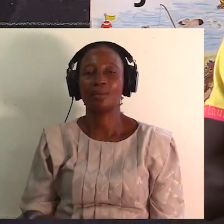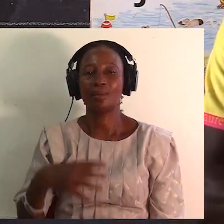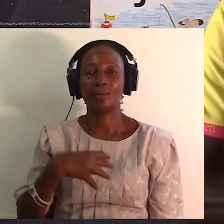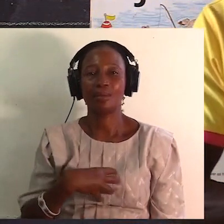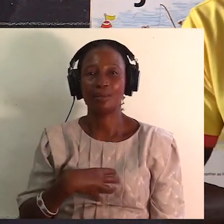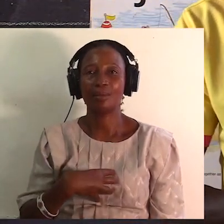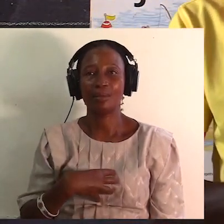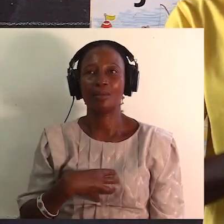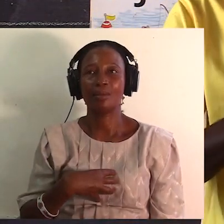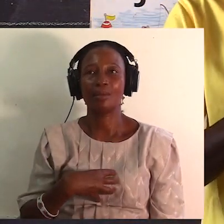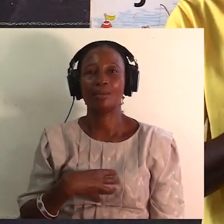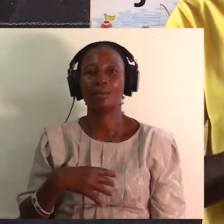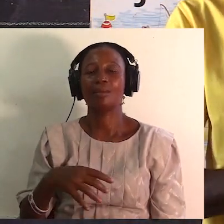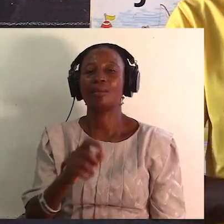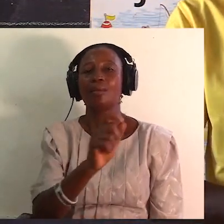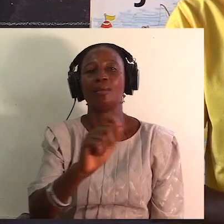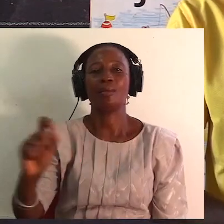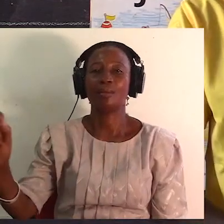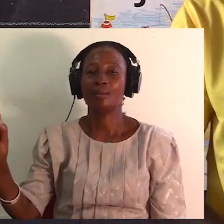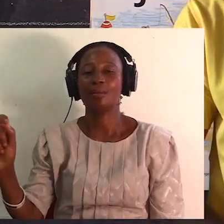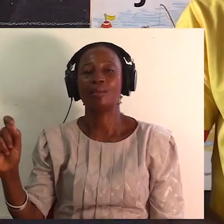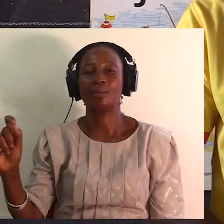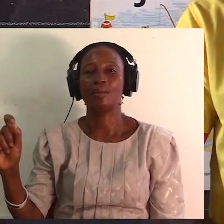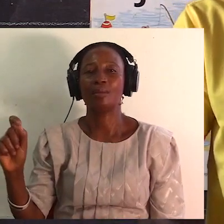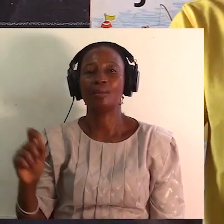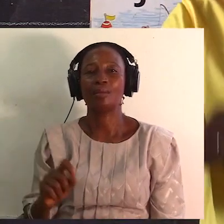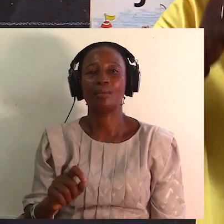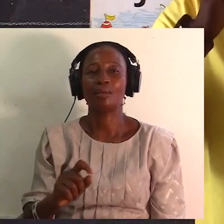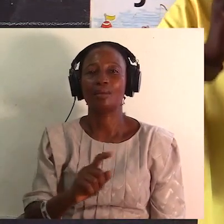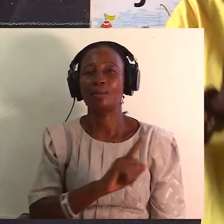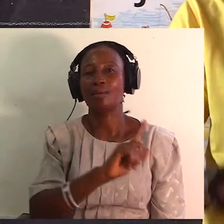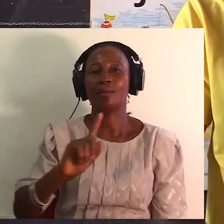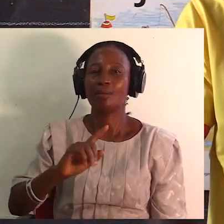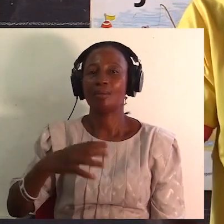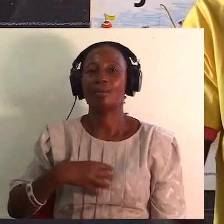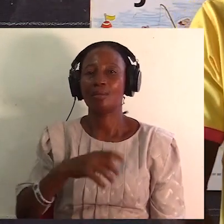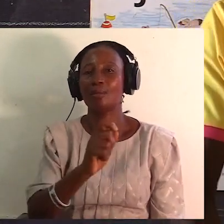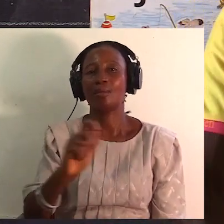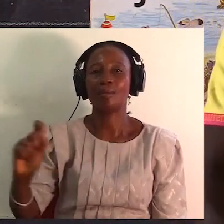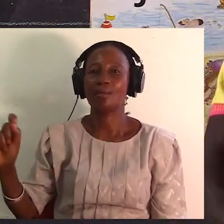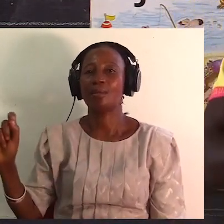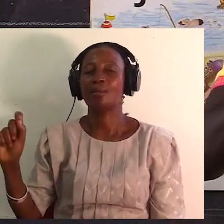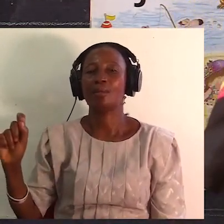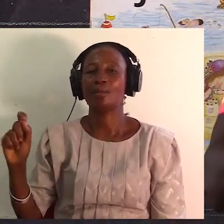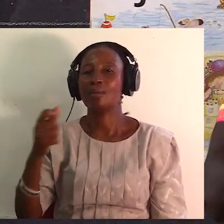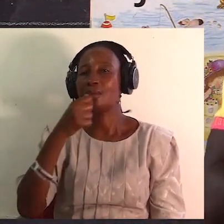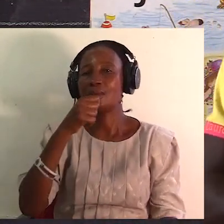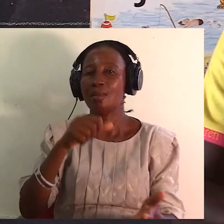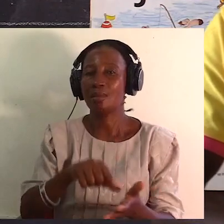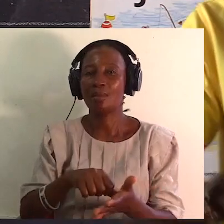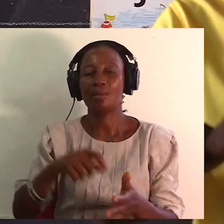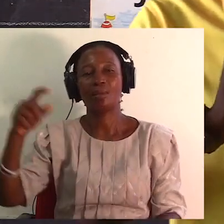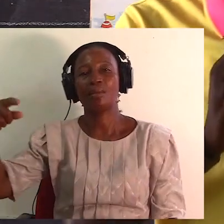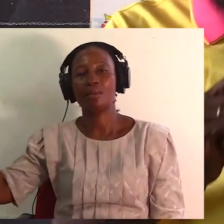We want to form or we want to write the